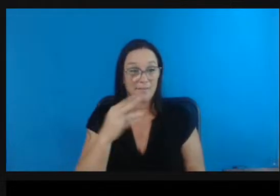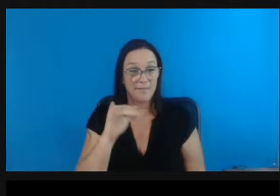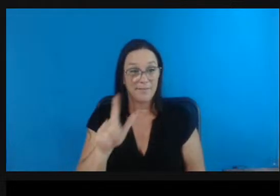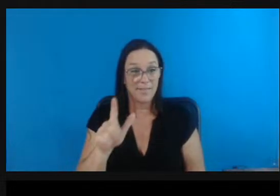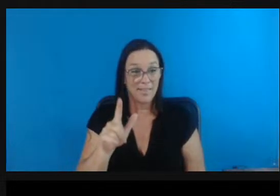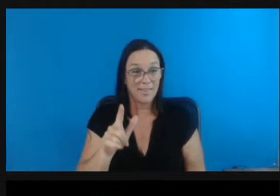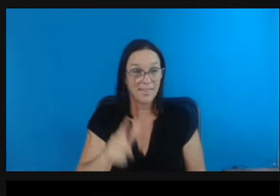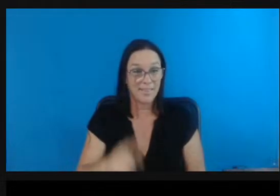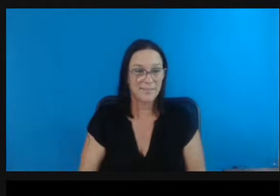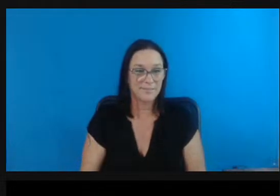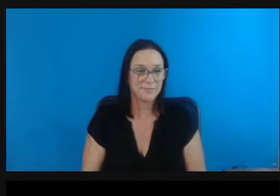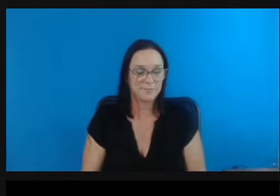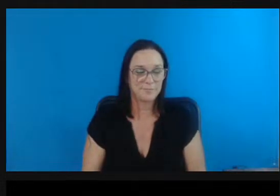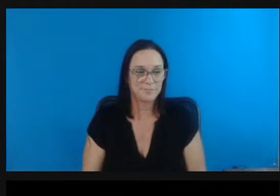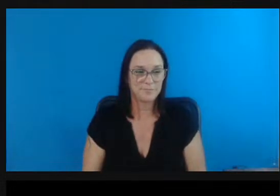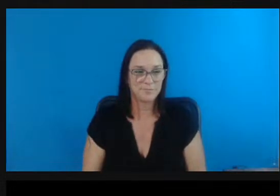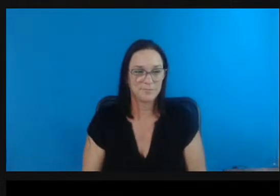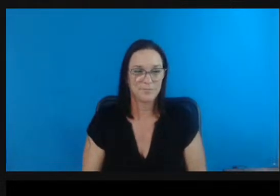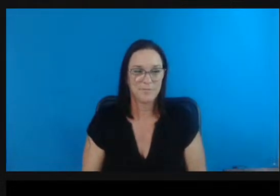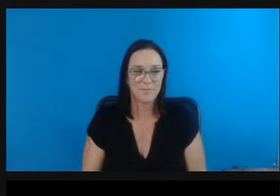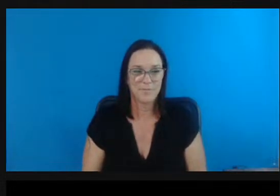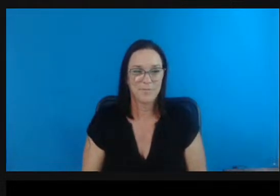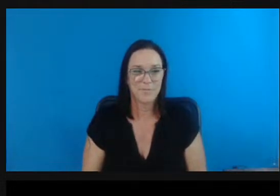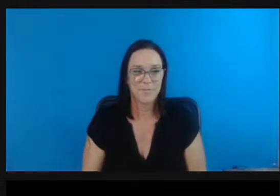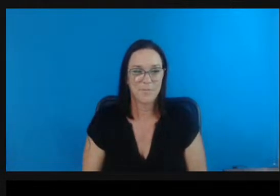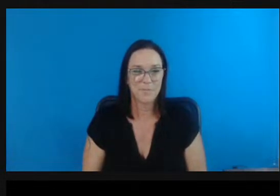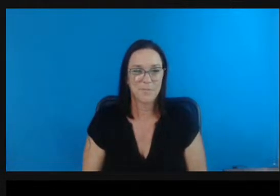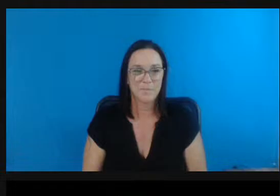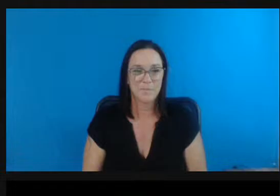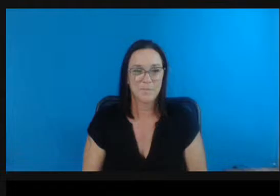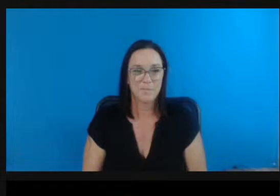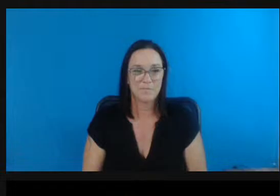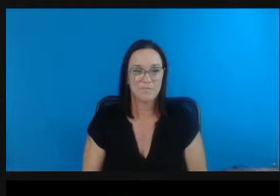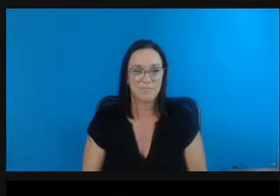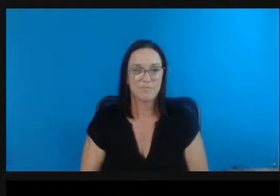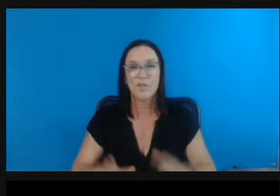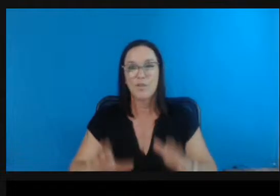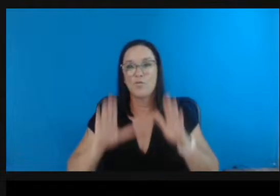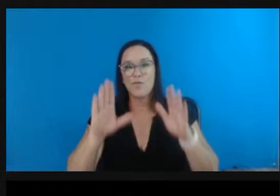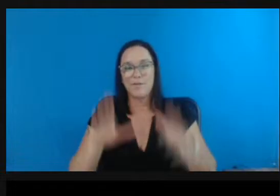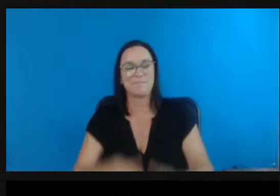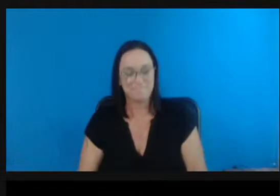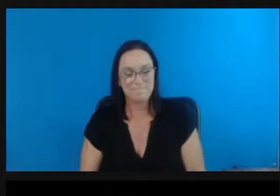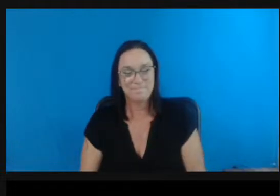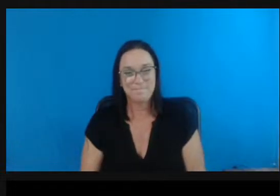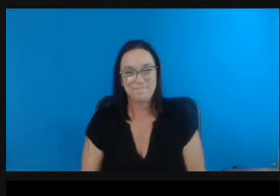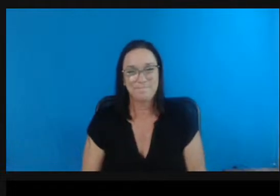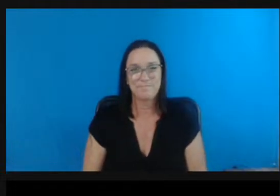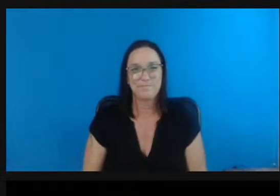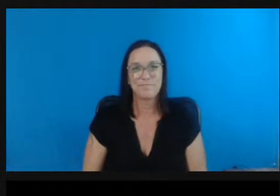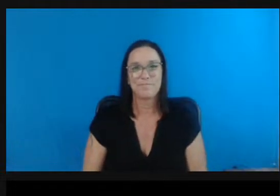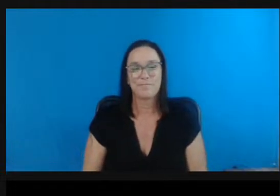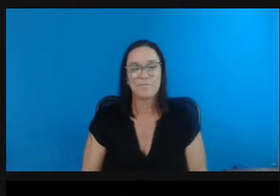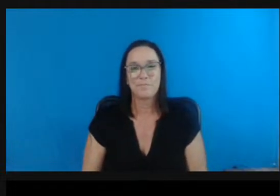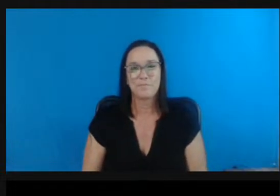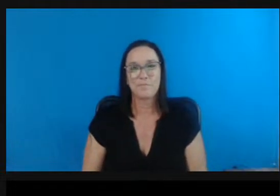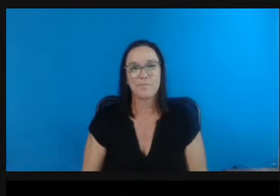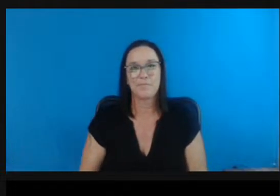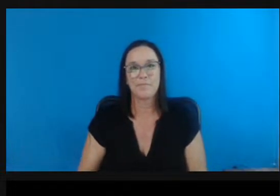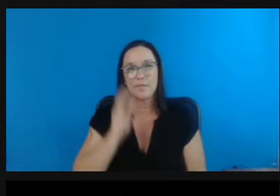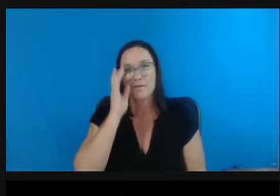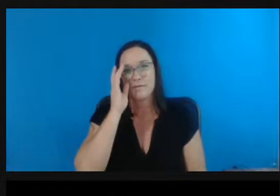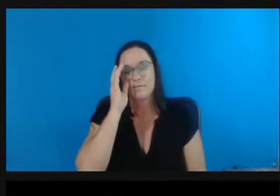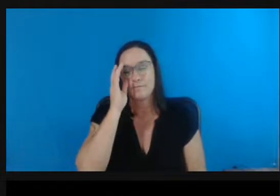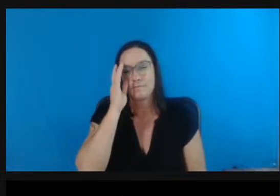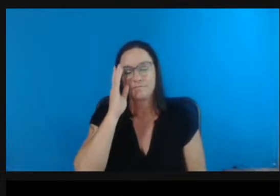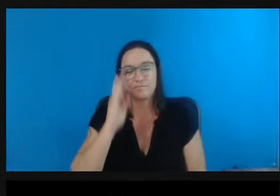You are muted. All right. Yeah. Awesome. Yeah. So